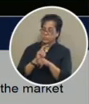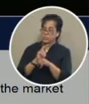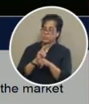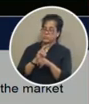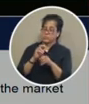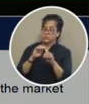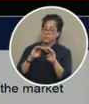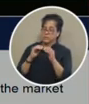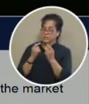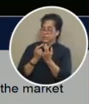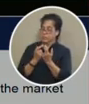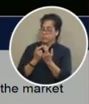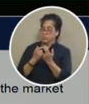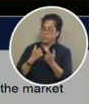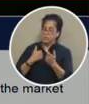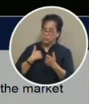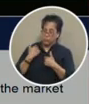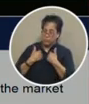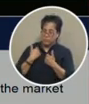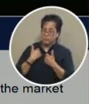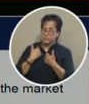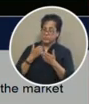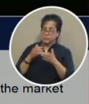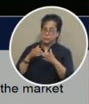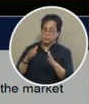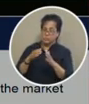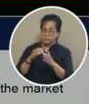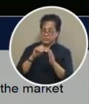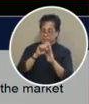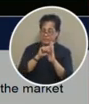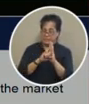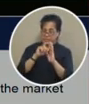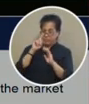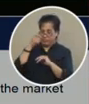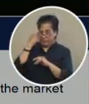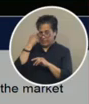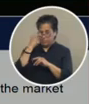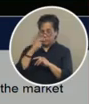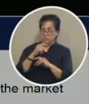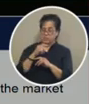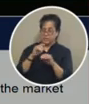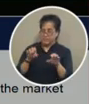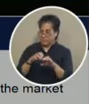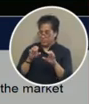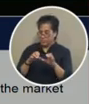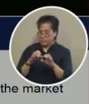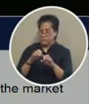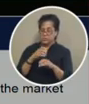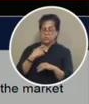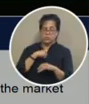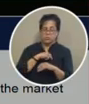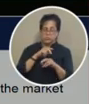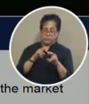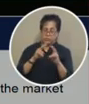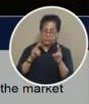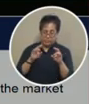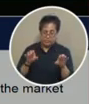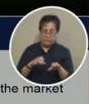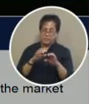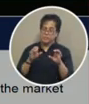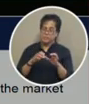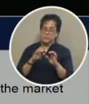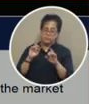the council's aggressive stance on the state and federal legislative actions. We've been very active in the